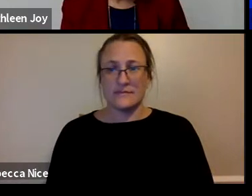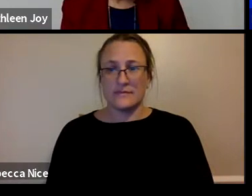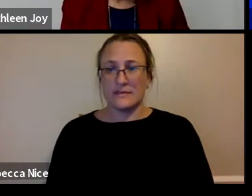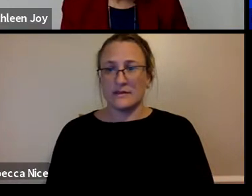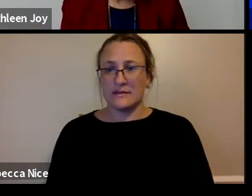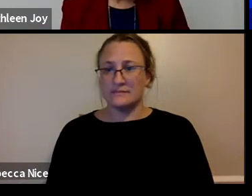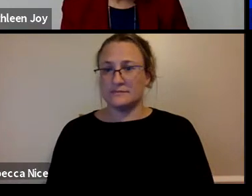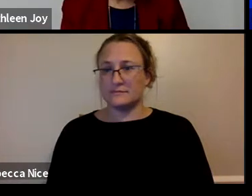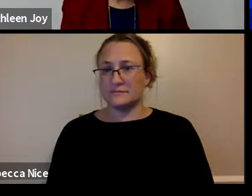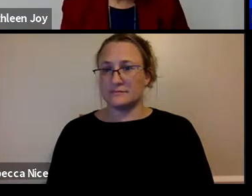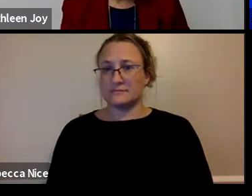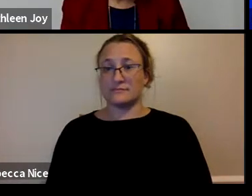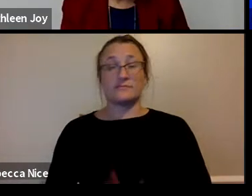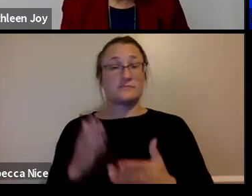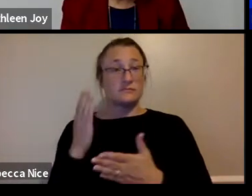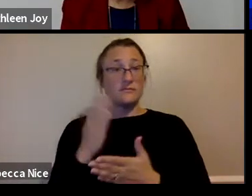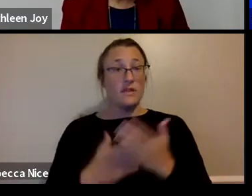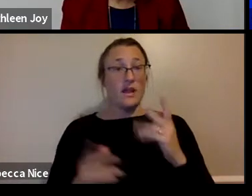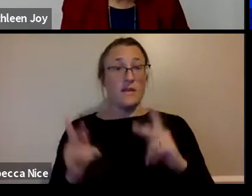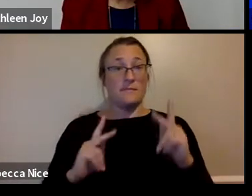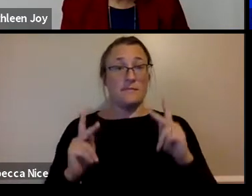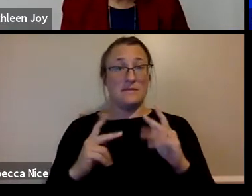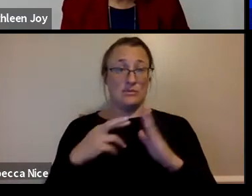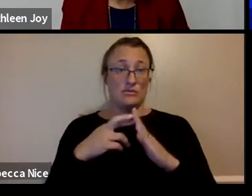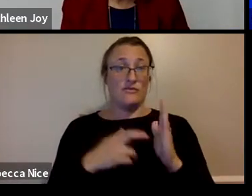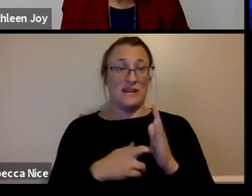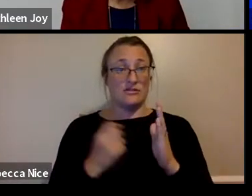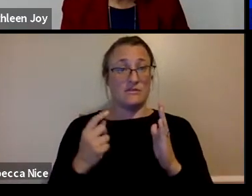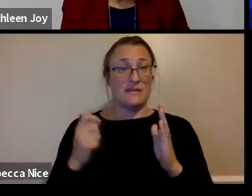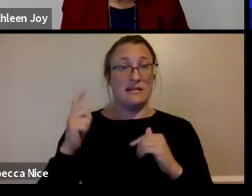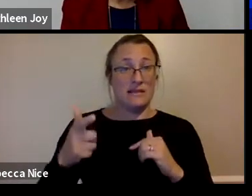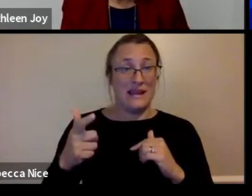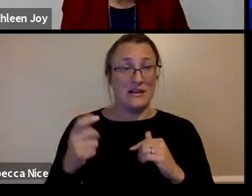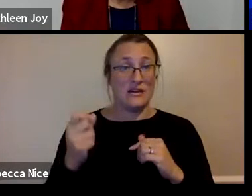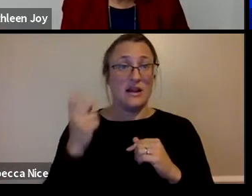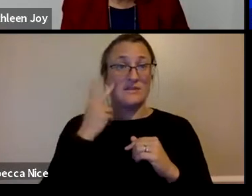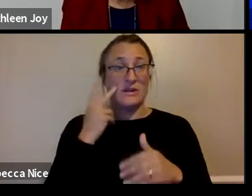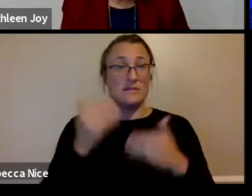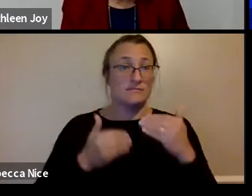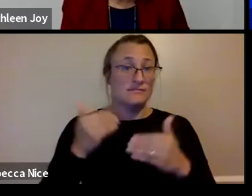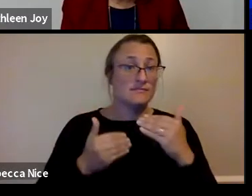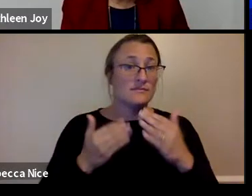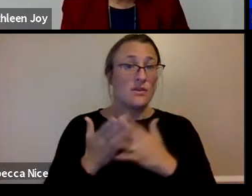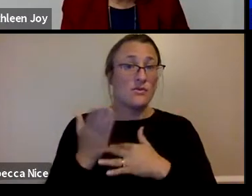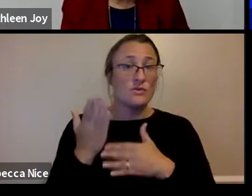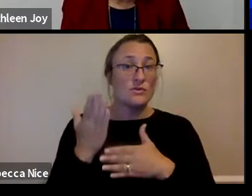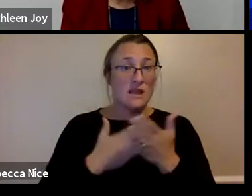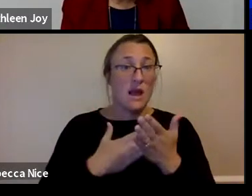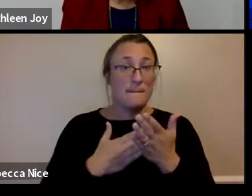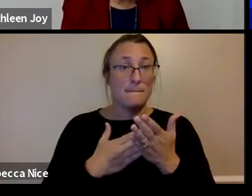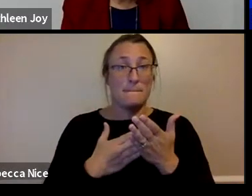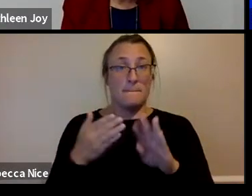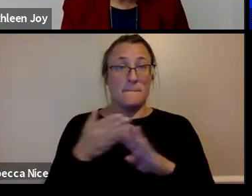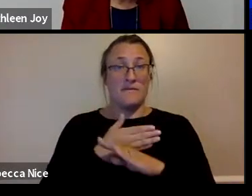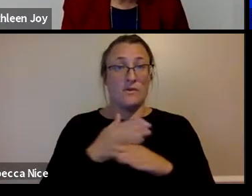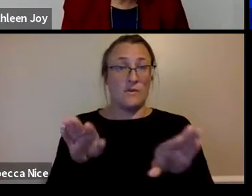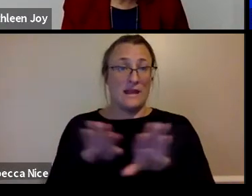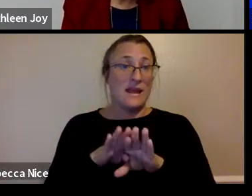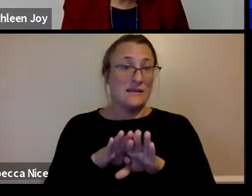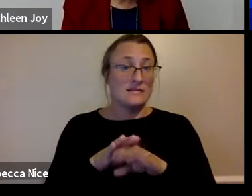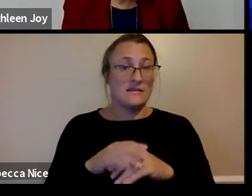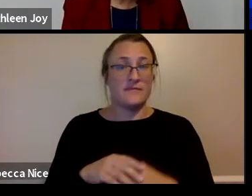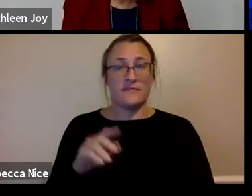All right, there are some people who registered late, and I'm going to try to see if we can get through some of them before we have to end.